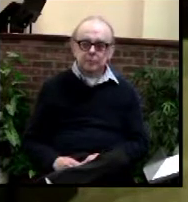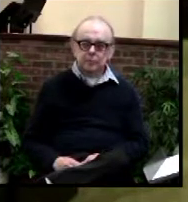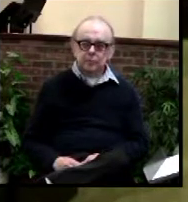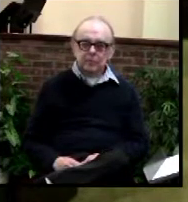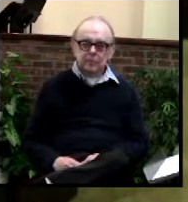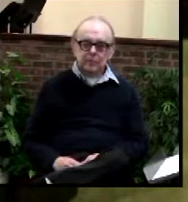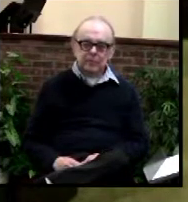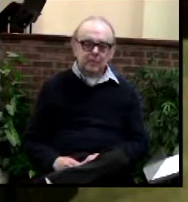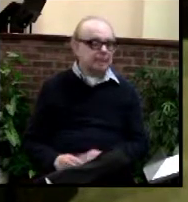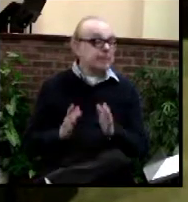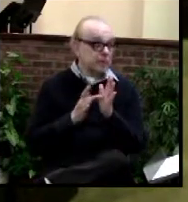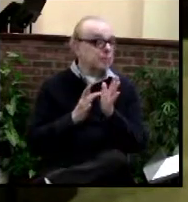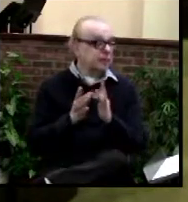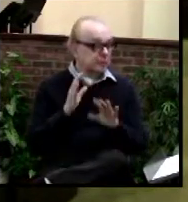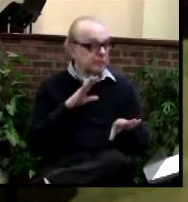Jesus.